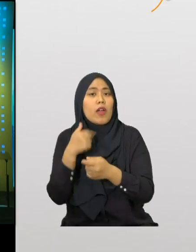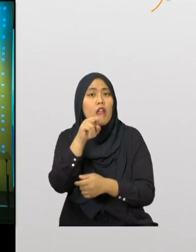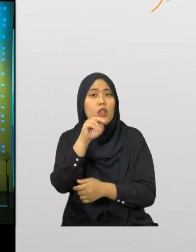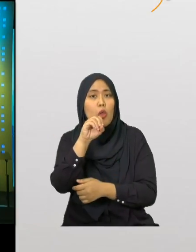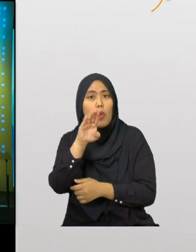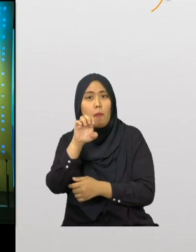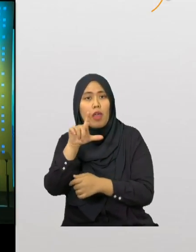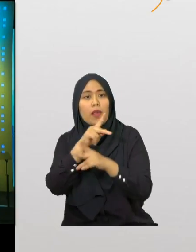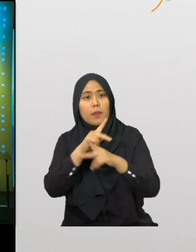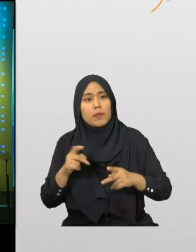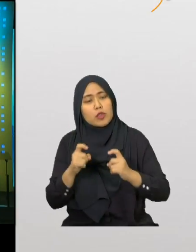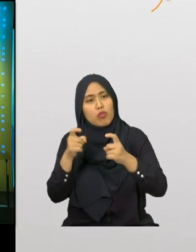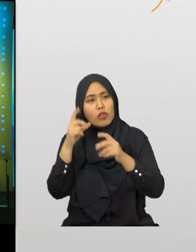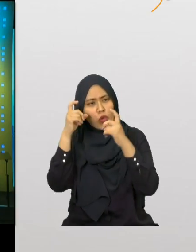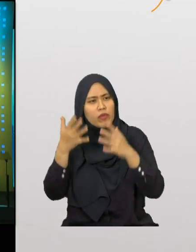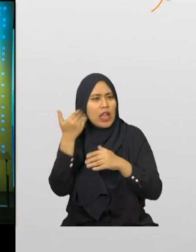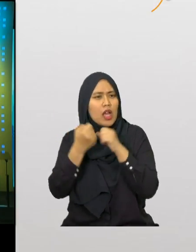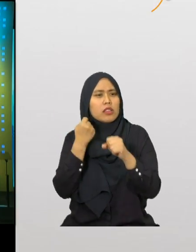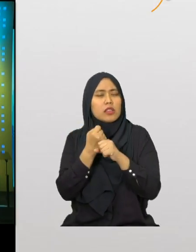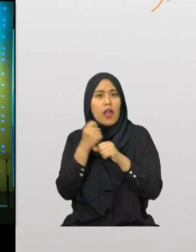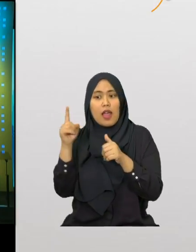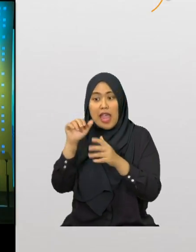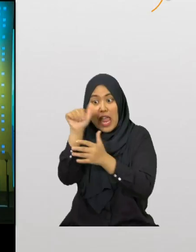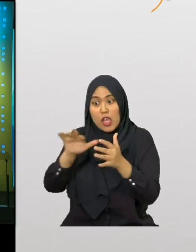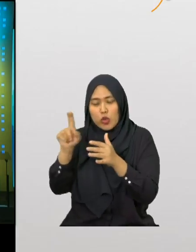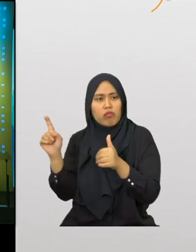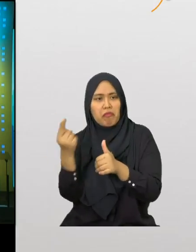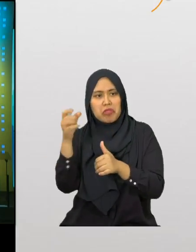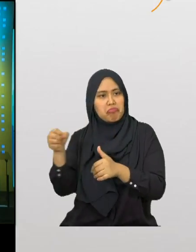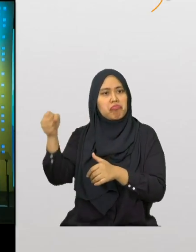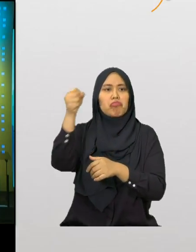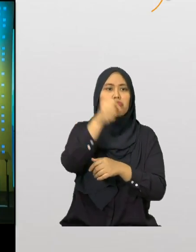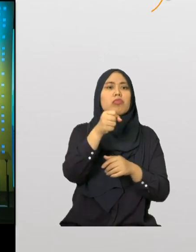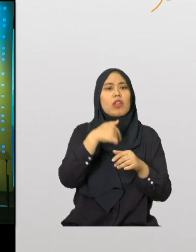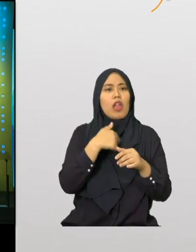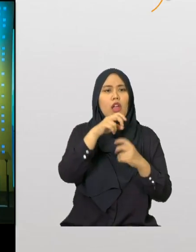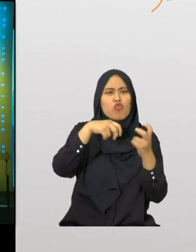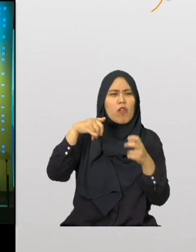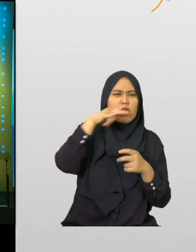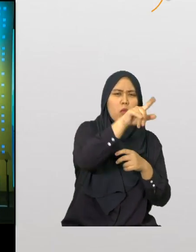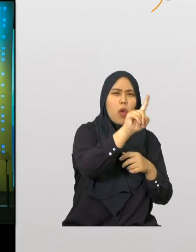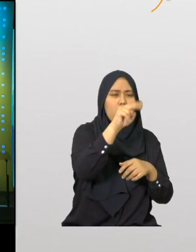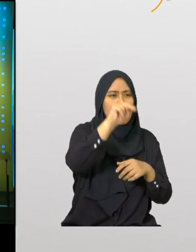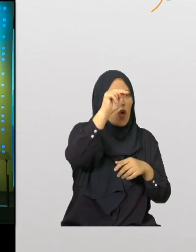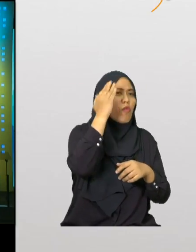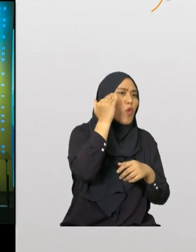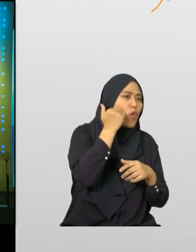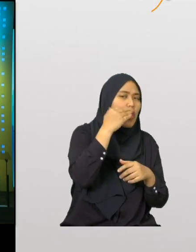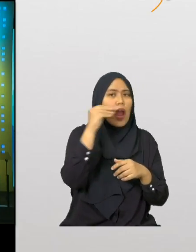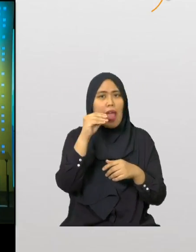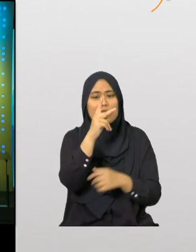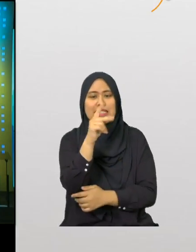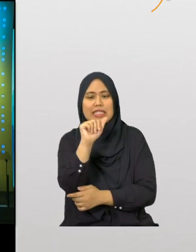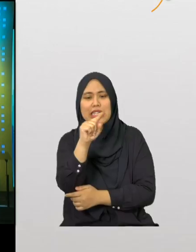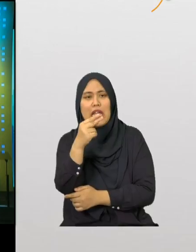year, the first Asian to be chosen. And she travels to places like North Korea and Kazakhstan to pursue her very adventurous